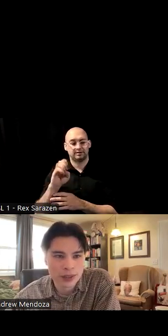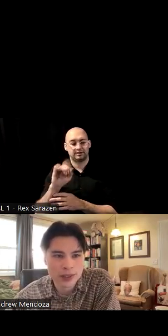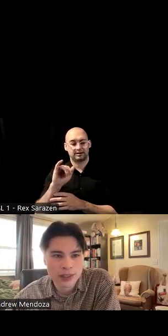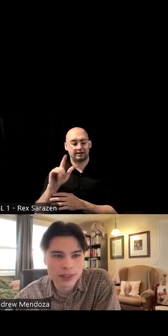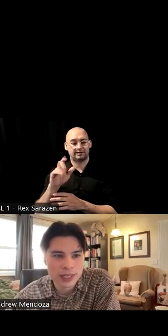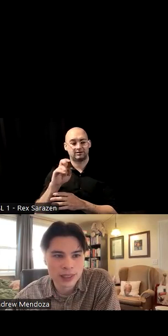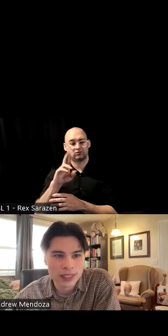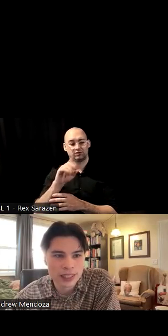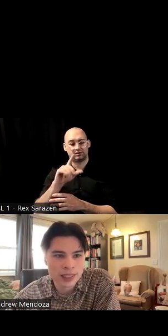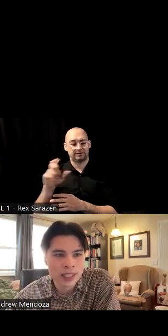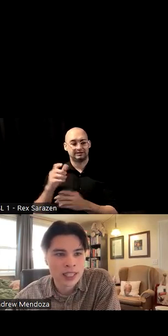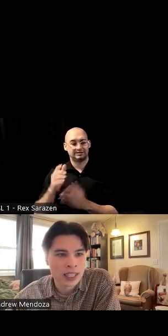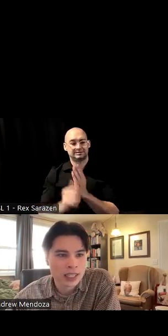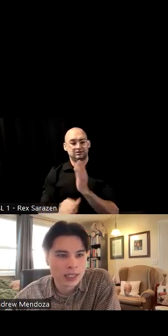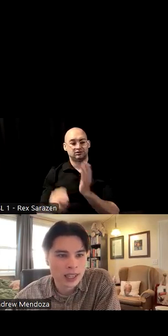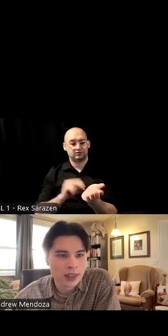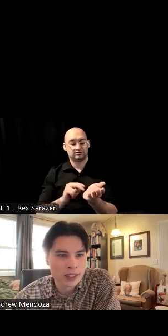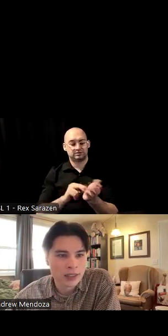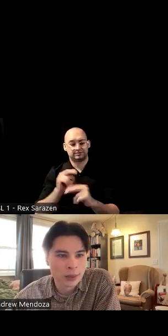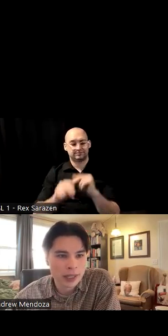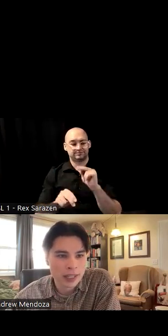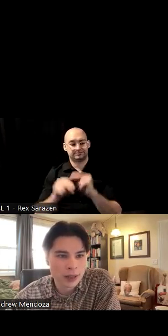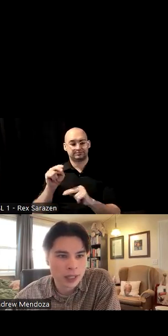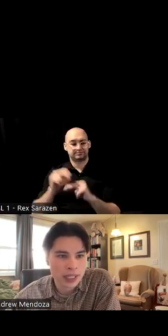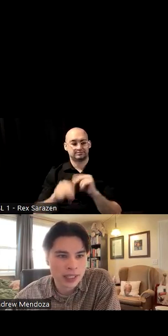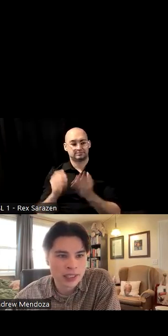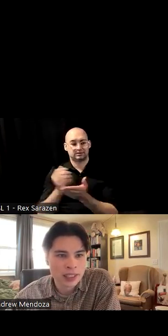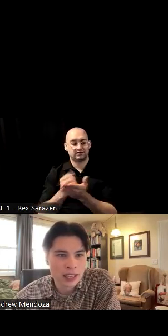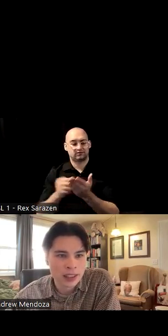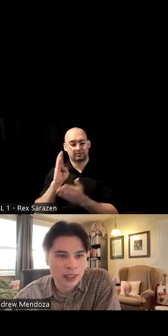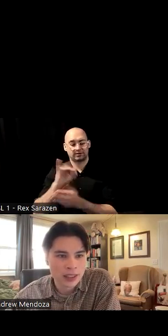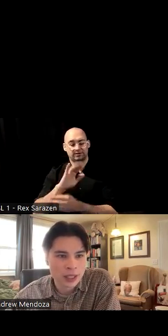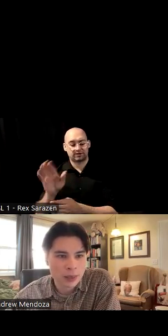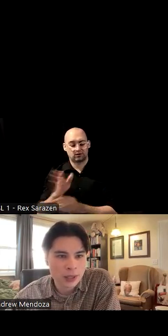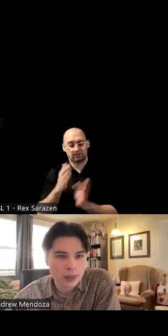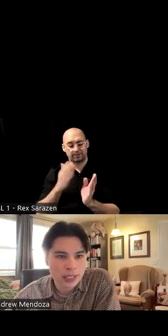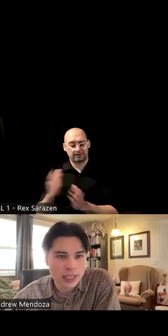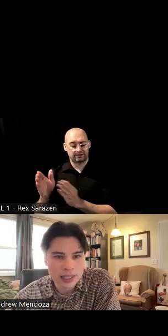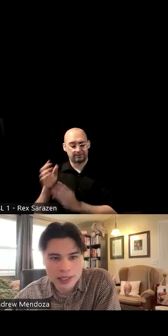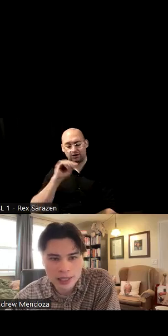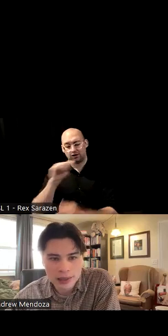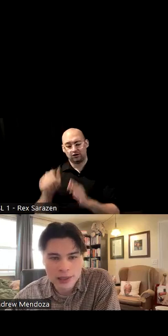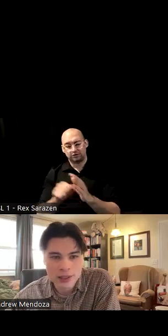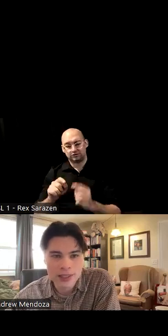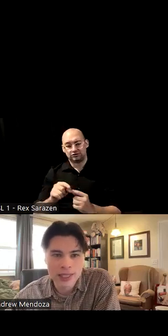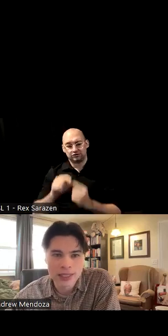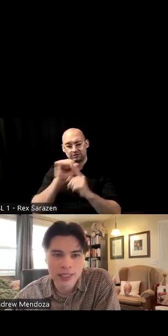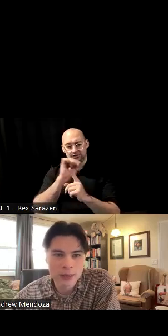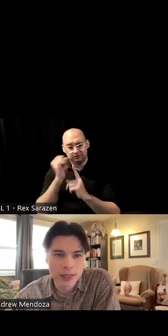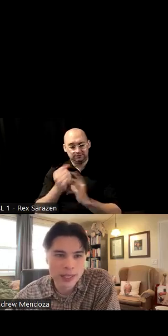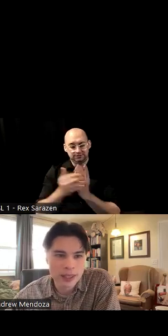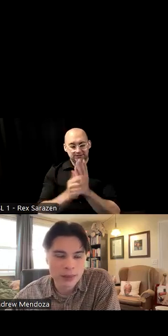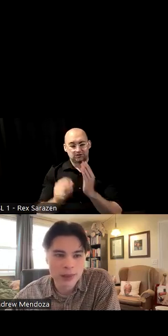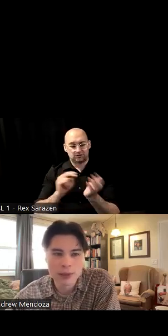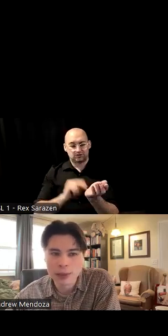for skilled nursing facilities that are covered by their plan. Under some circumstances, a skilled nursing facility